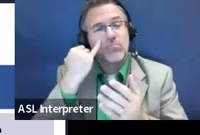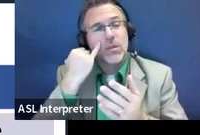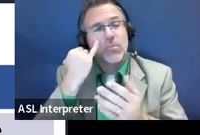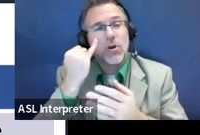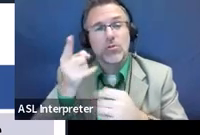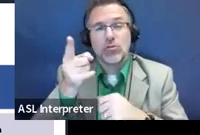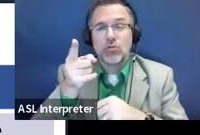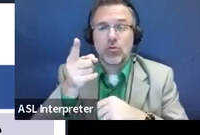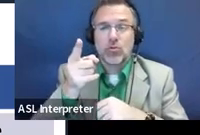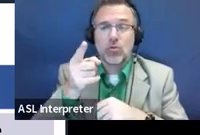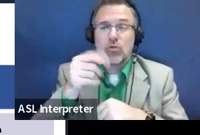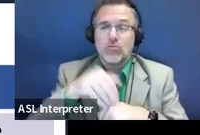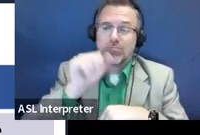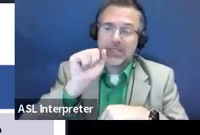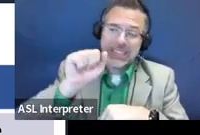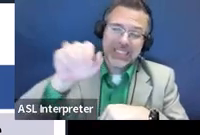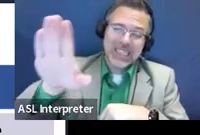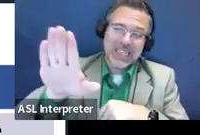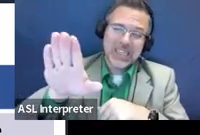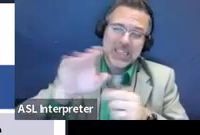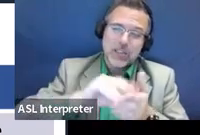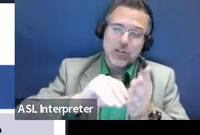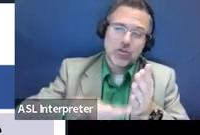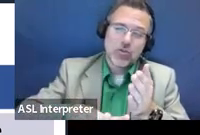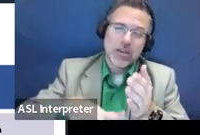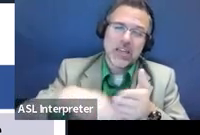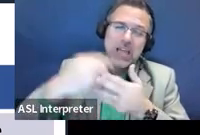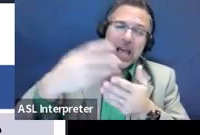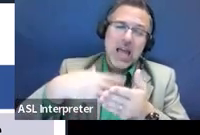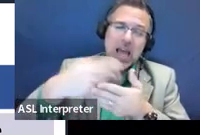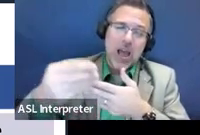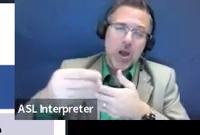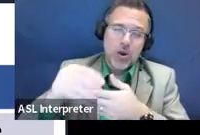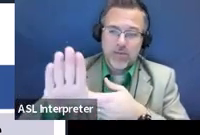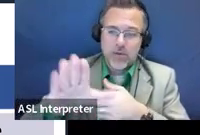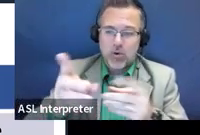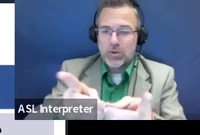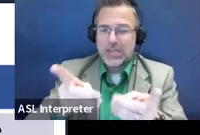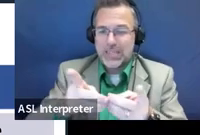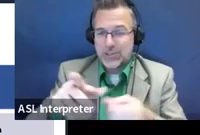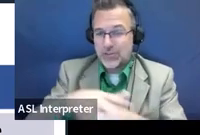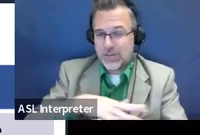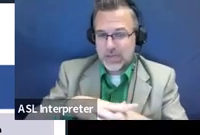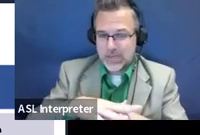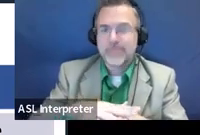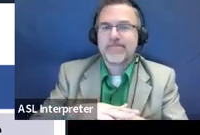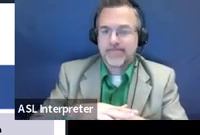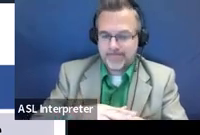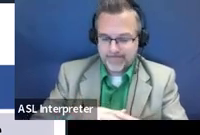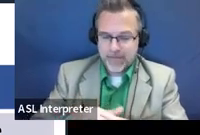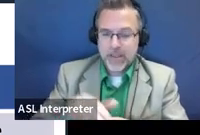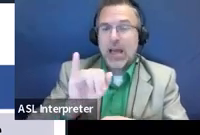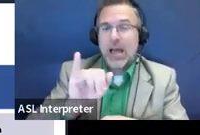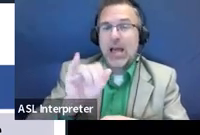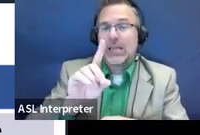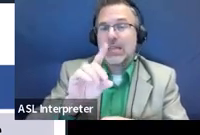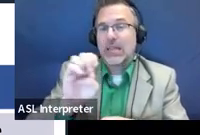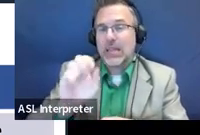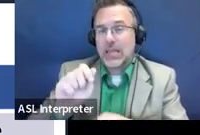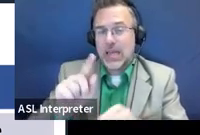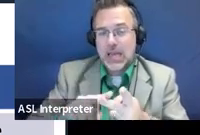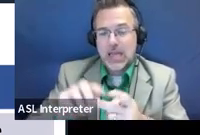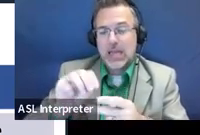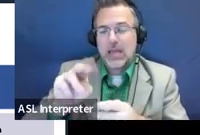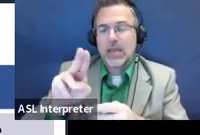of district, these are the pieces that we look at. And here it is outlined in IDEA and MUSER. So you can